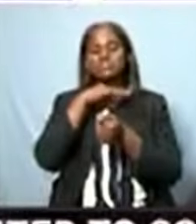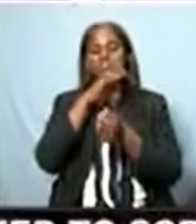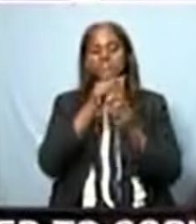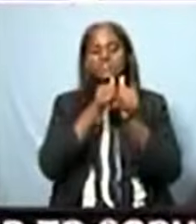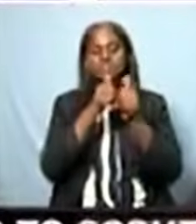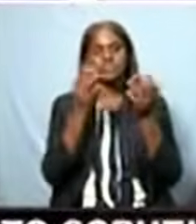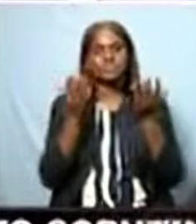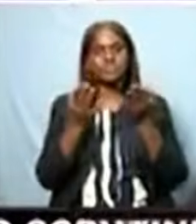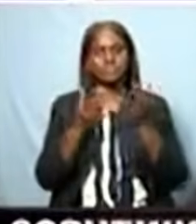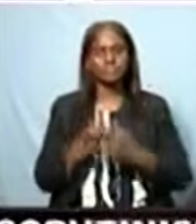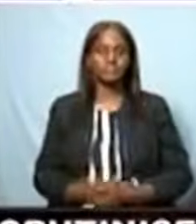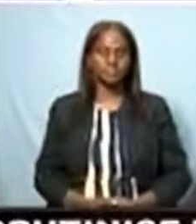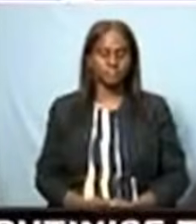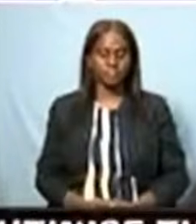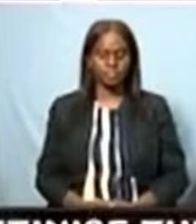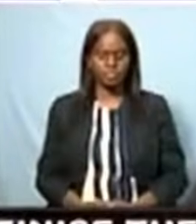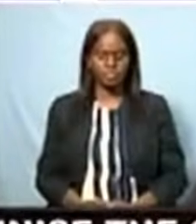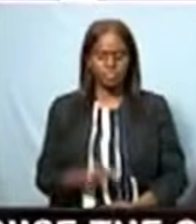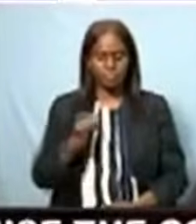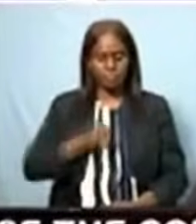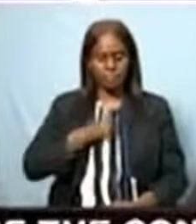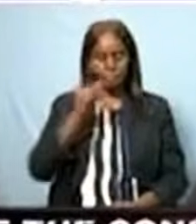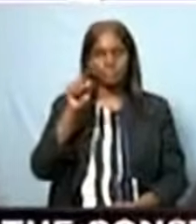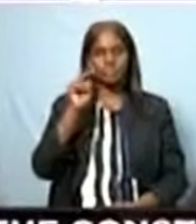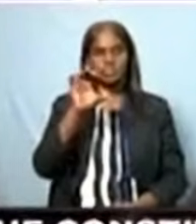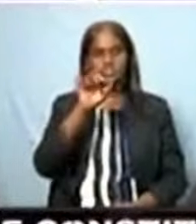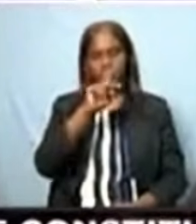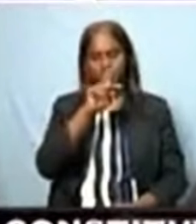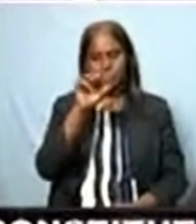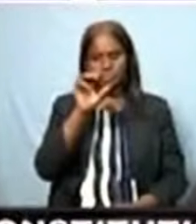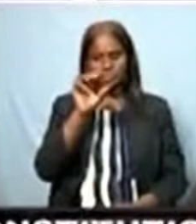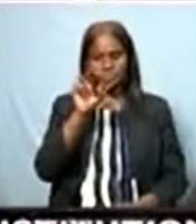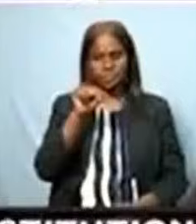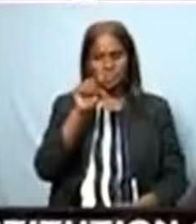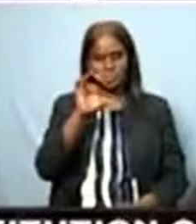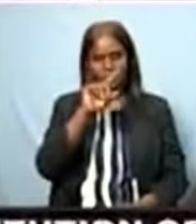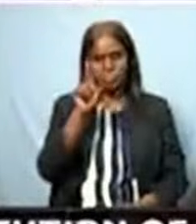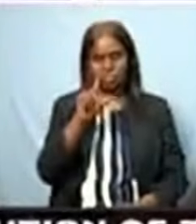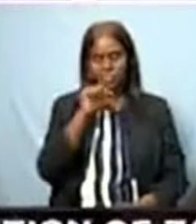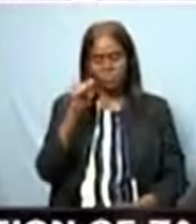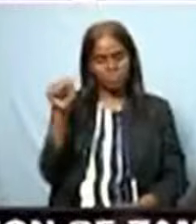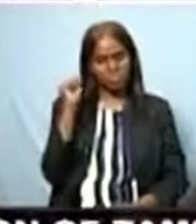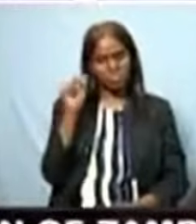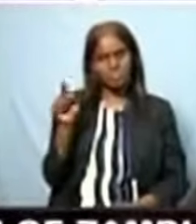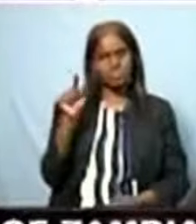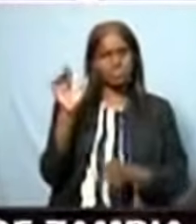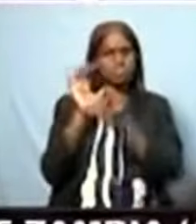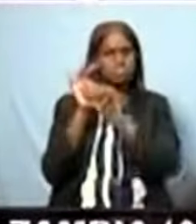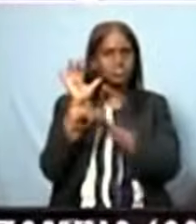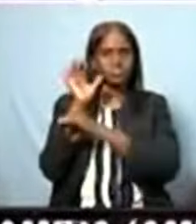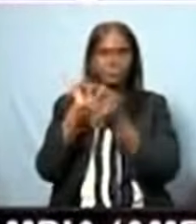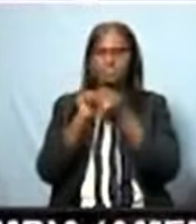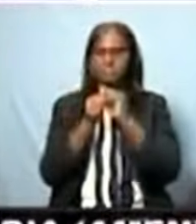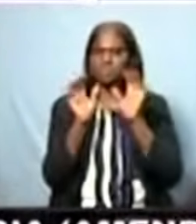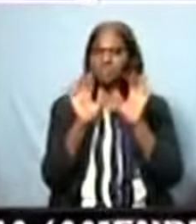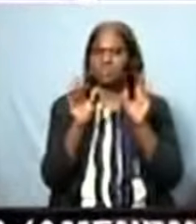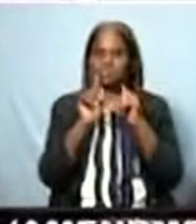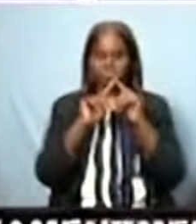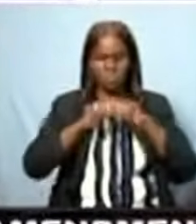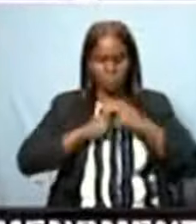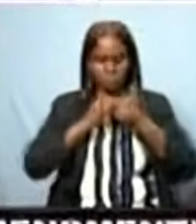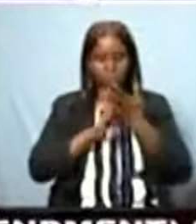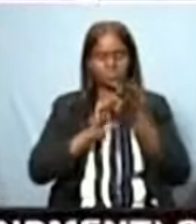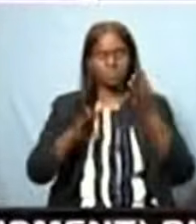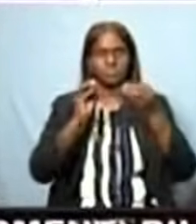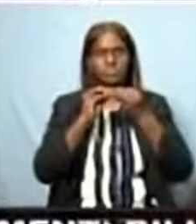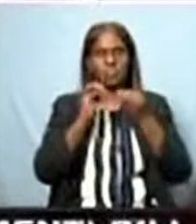followed. We as New Congress Party are not opposed to the constitutional amendments, but we